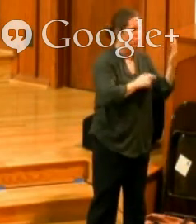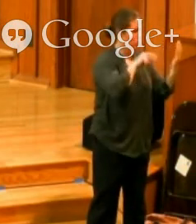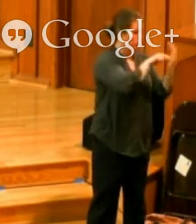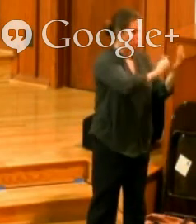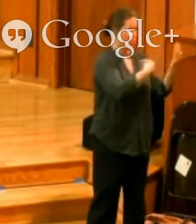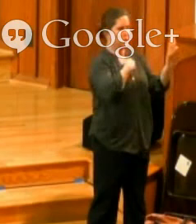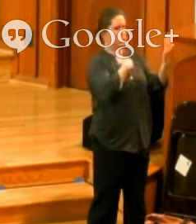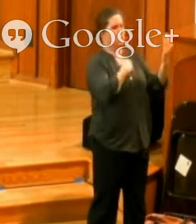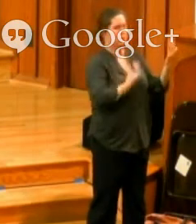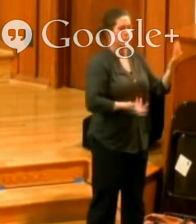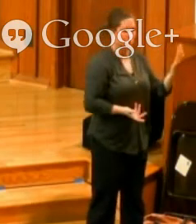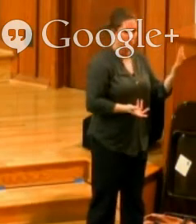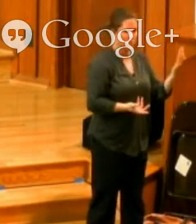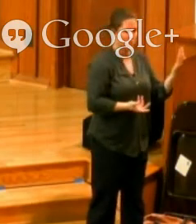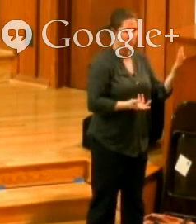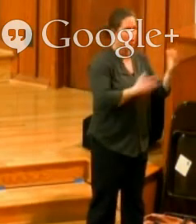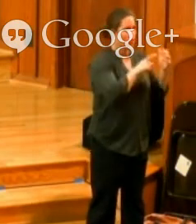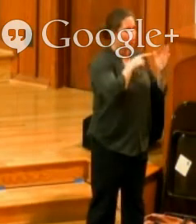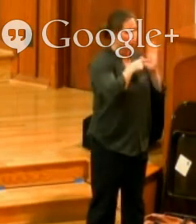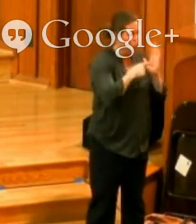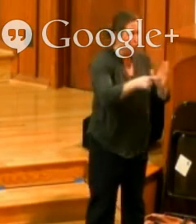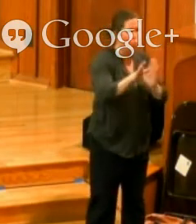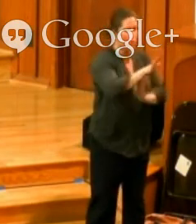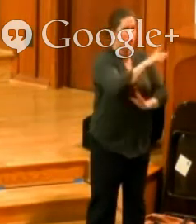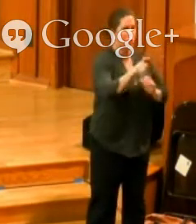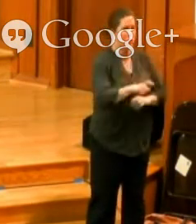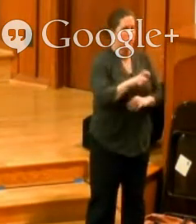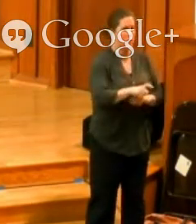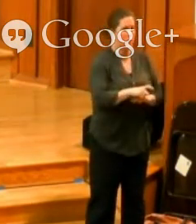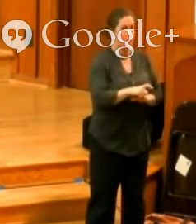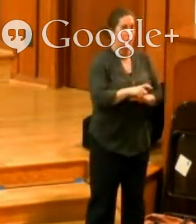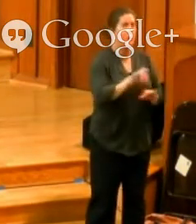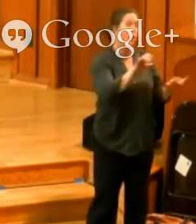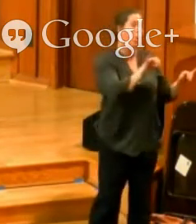need. Now, I often give this illustration